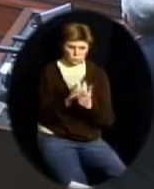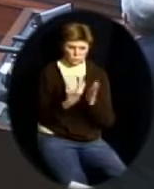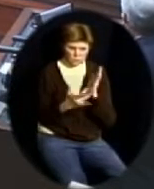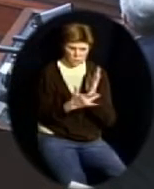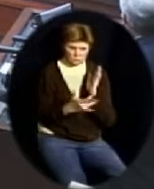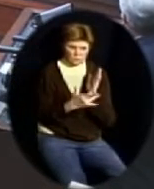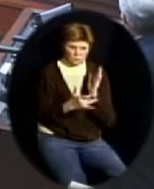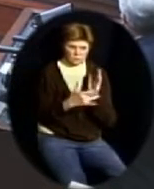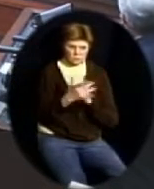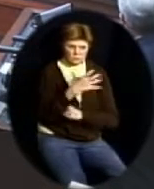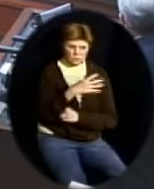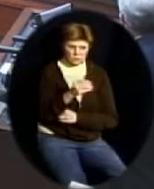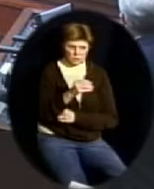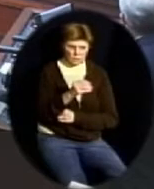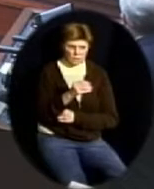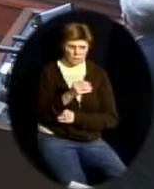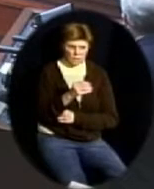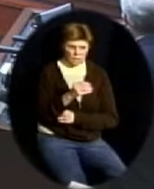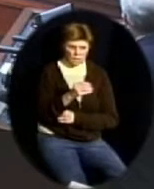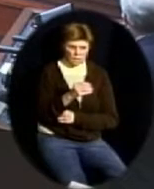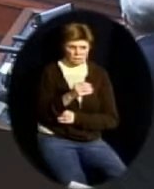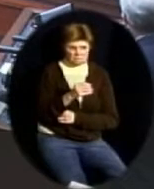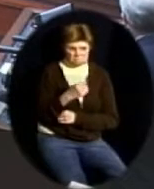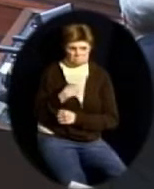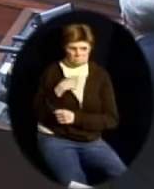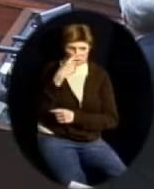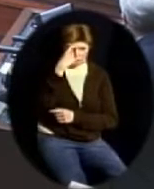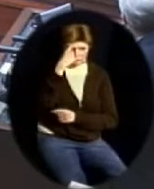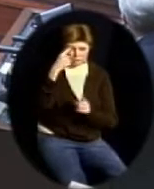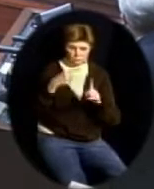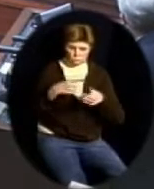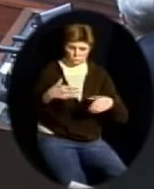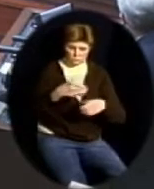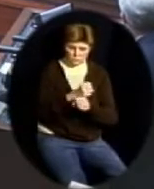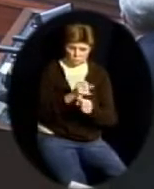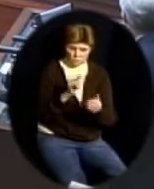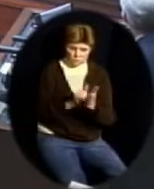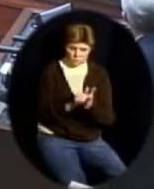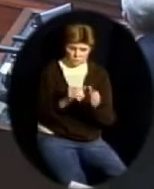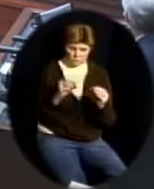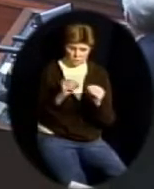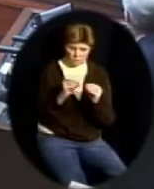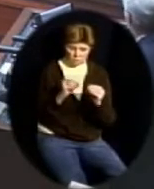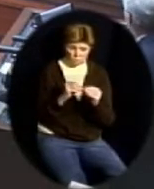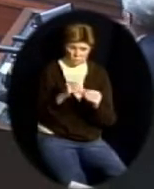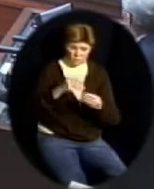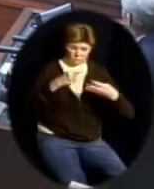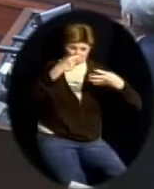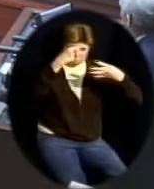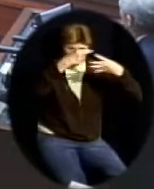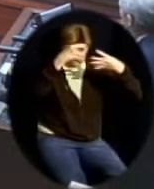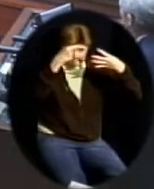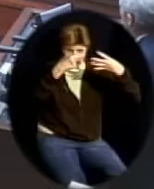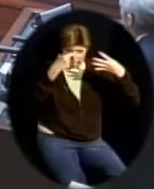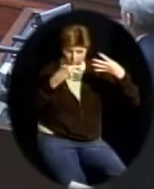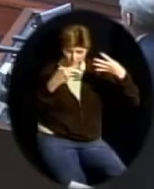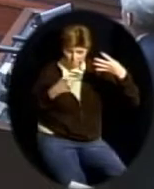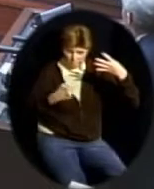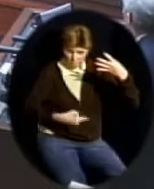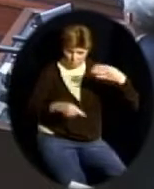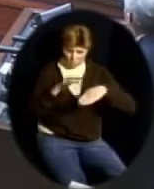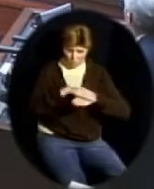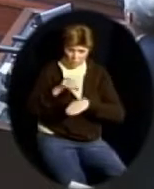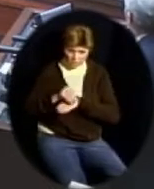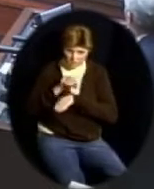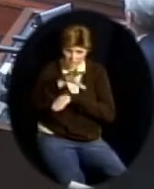public. I thought that instead of trying to summarize that even further into a few bullets on the